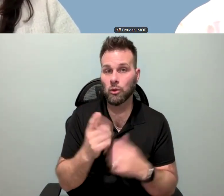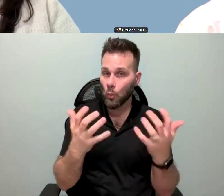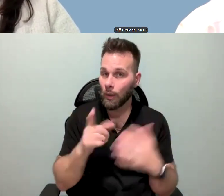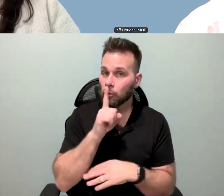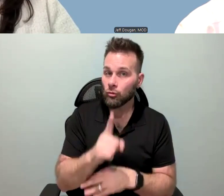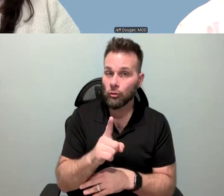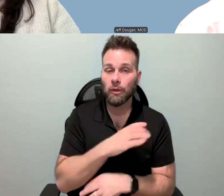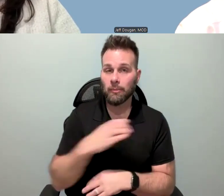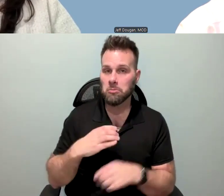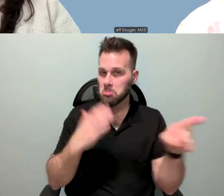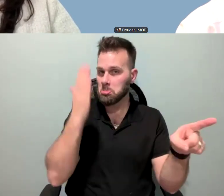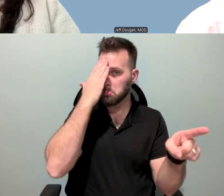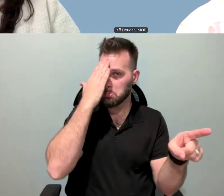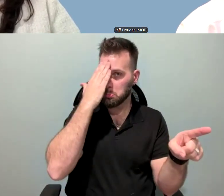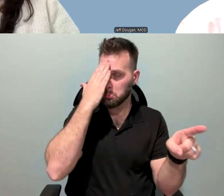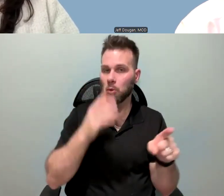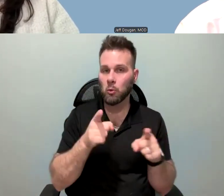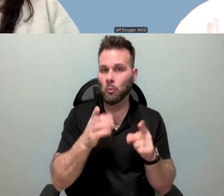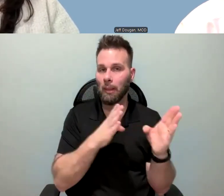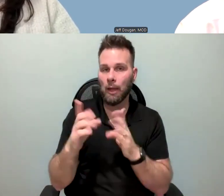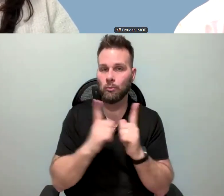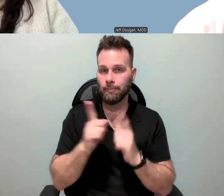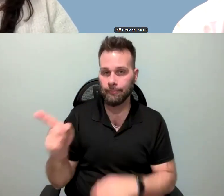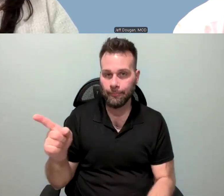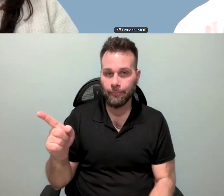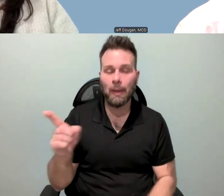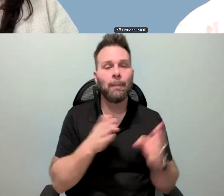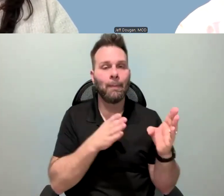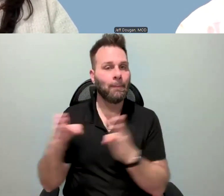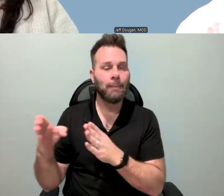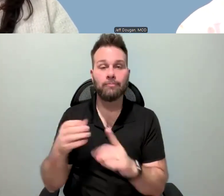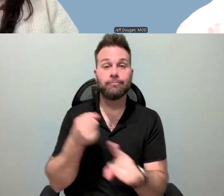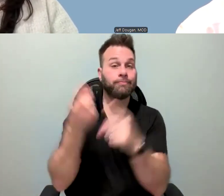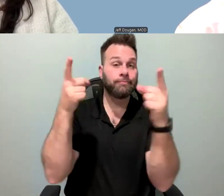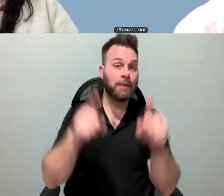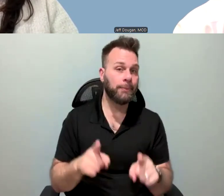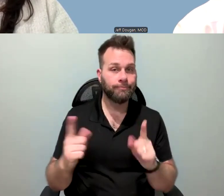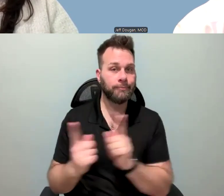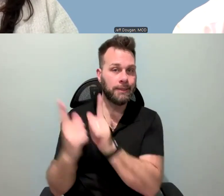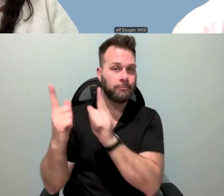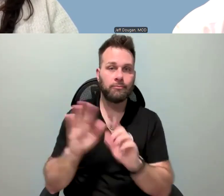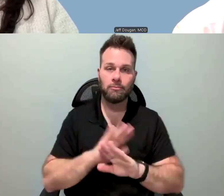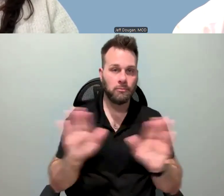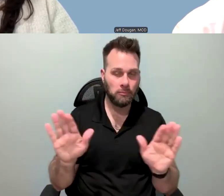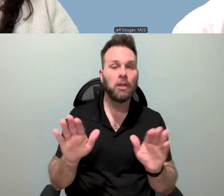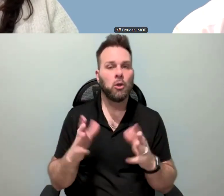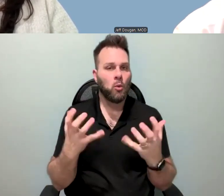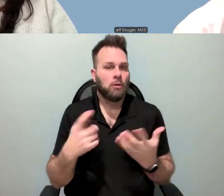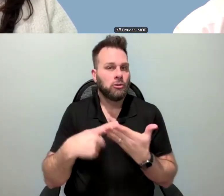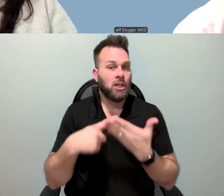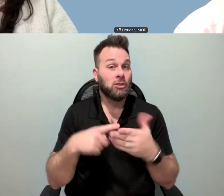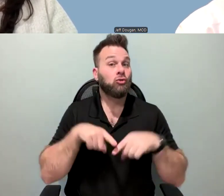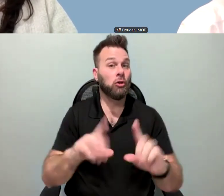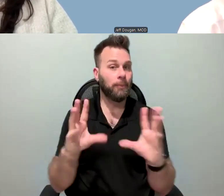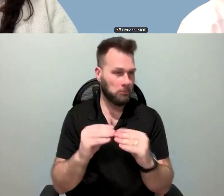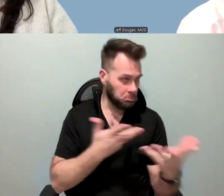the commission knows about it and this was planned, right? It's not something that you just came up with. You want to discuss that at a meeting, and then you can